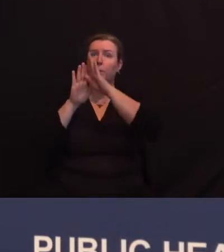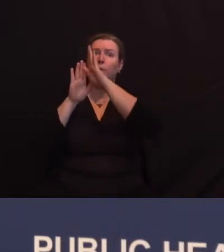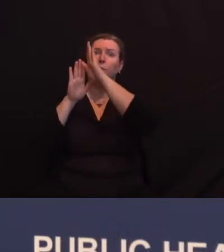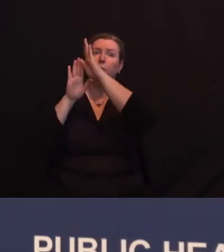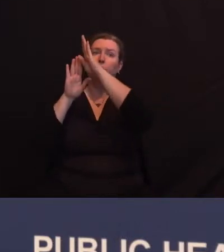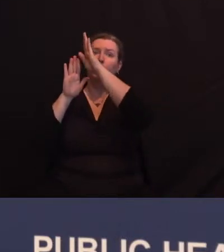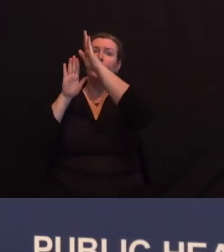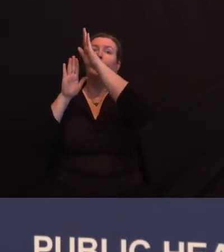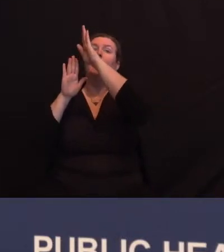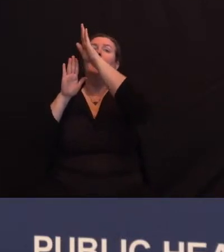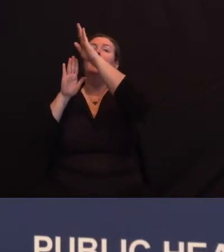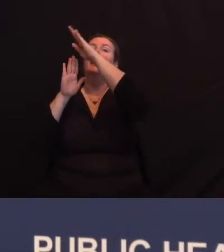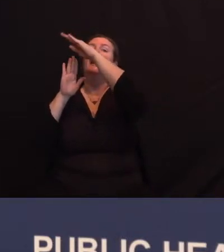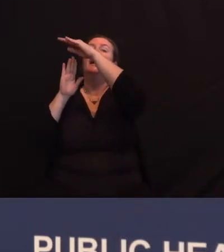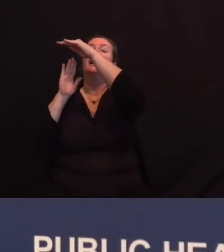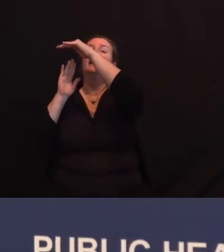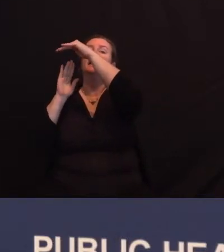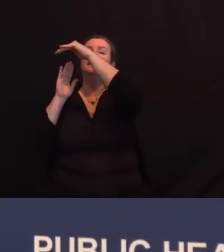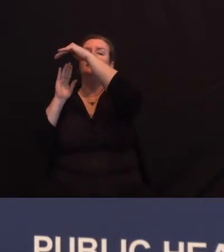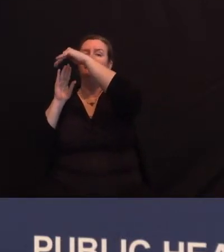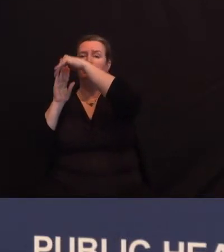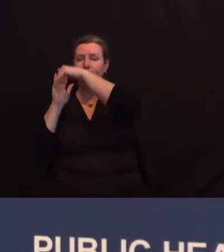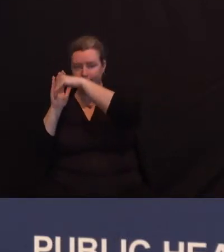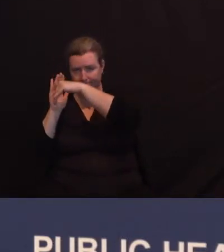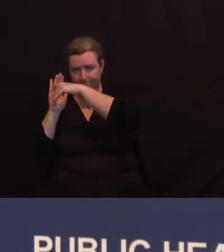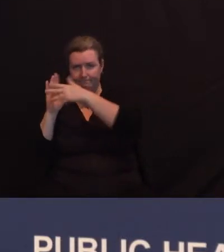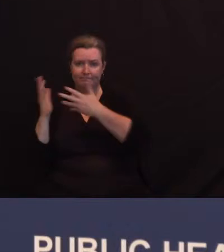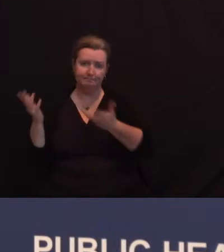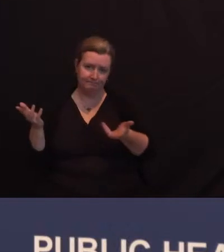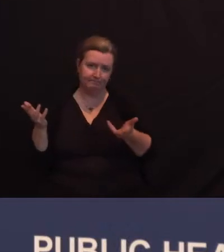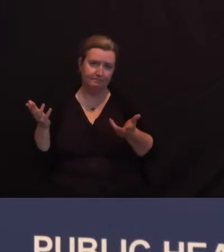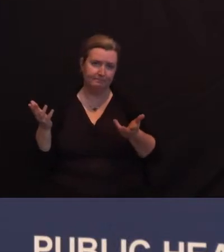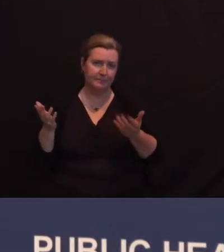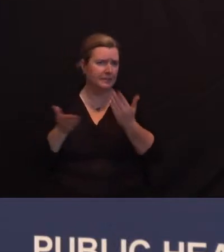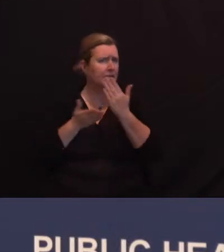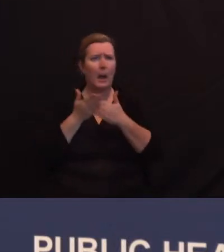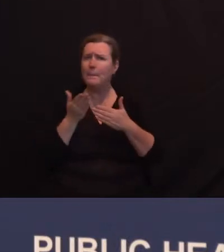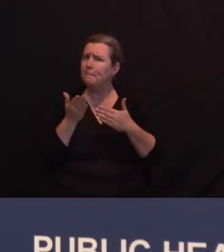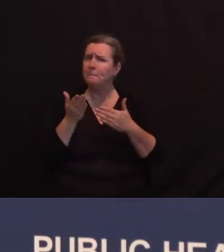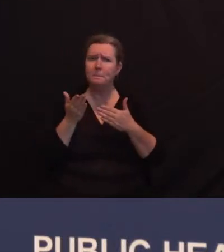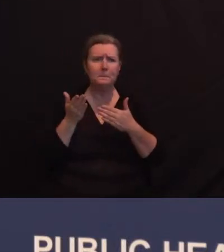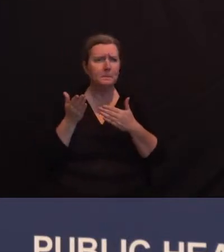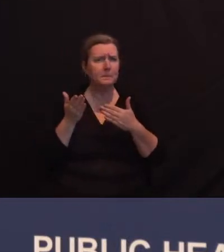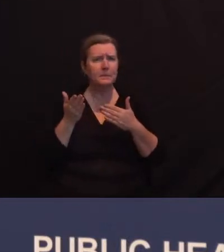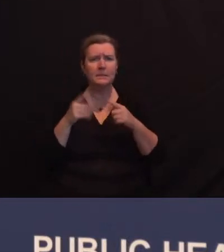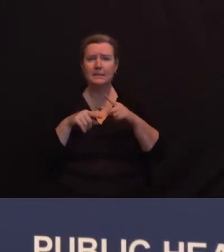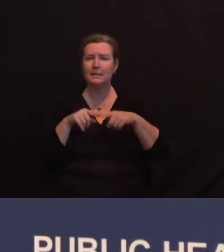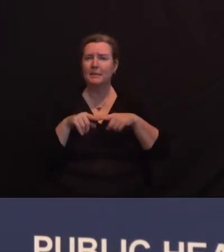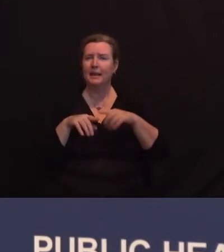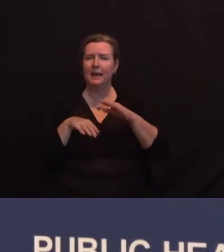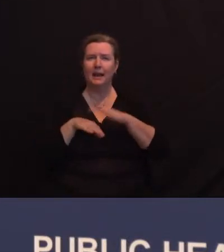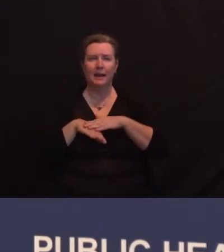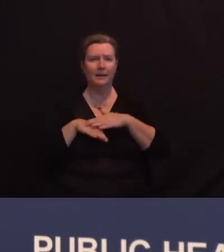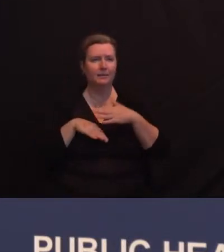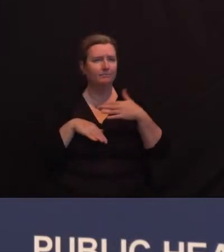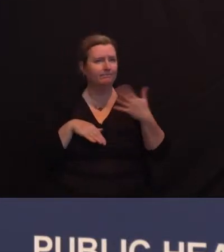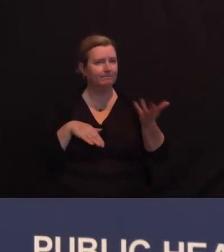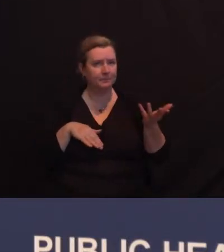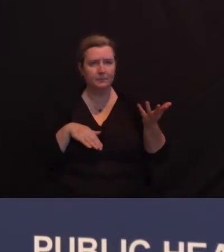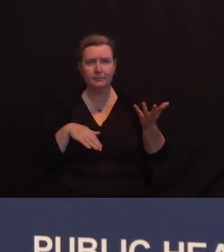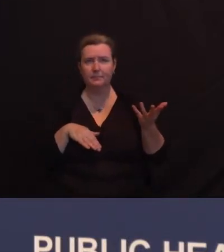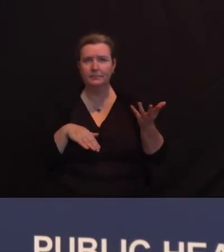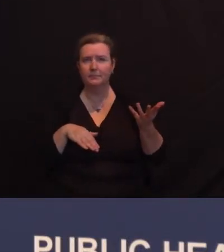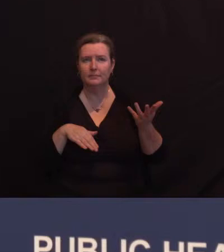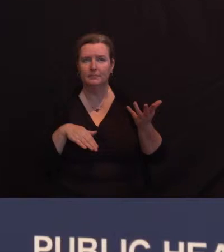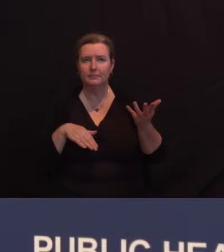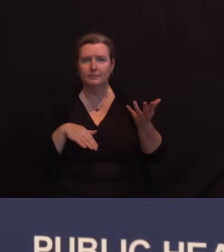actually, burns out. And some of the models also really depend on what the conditions are in